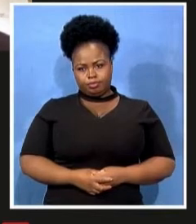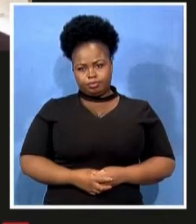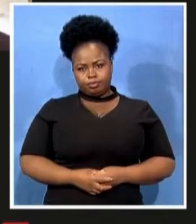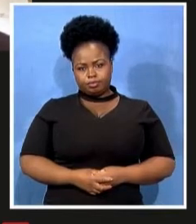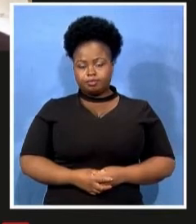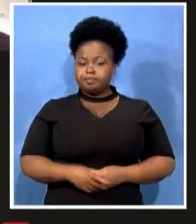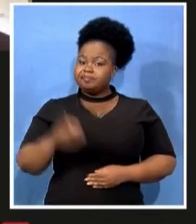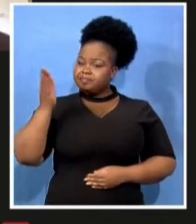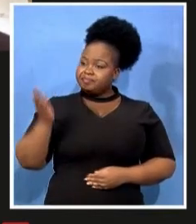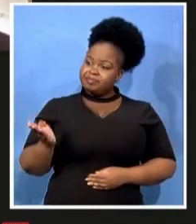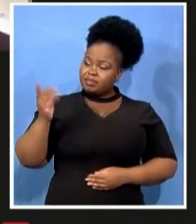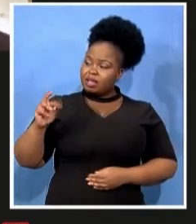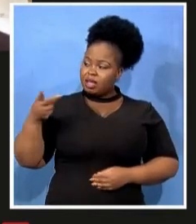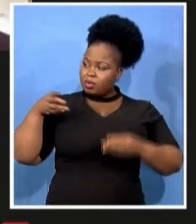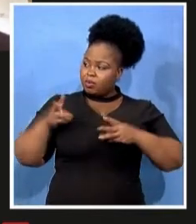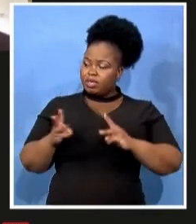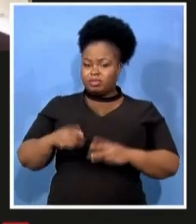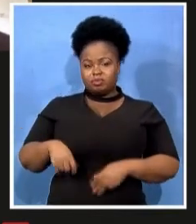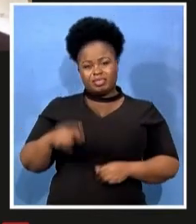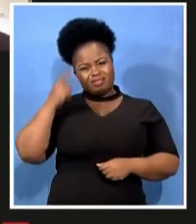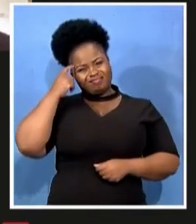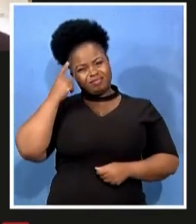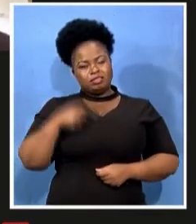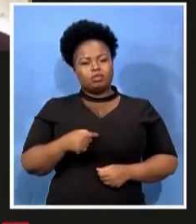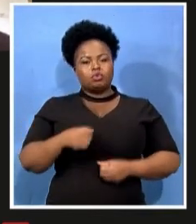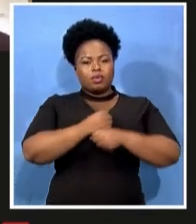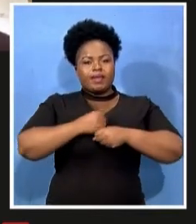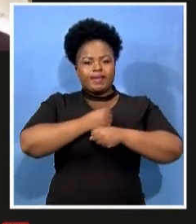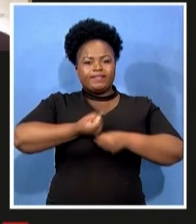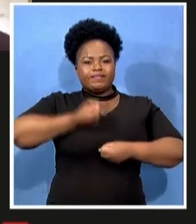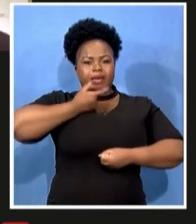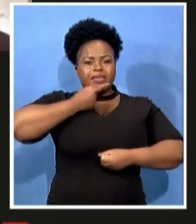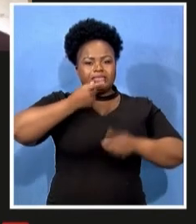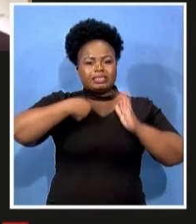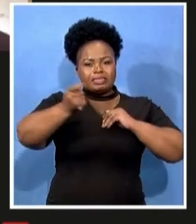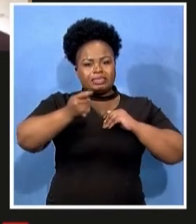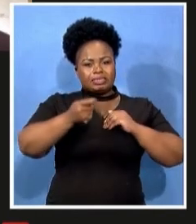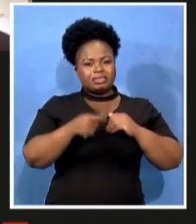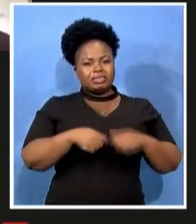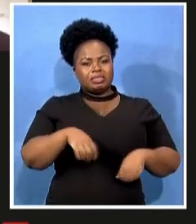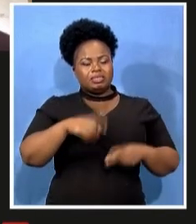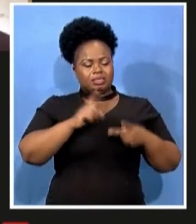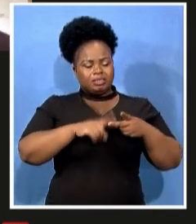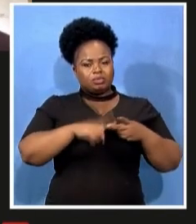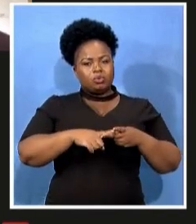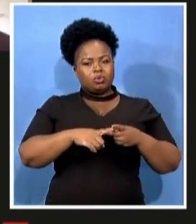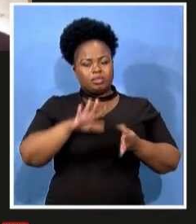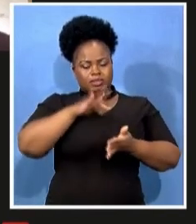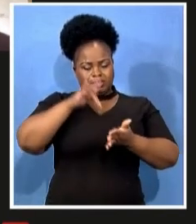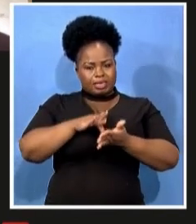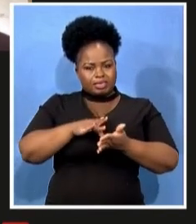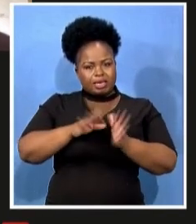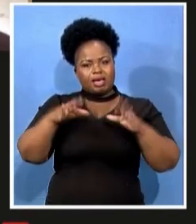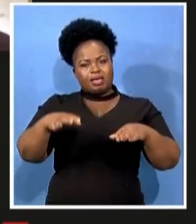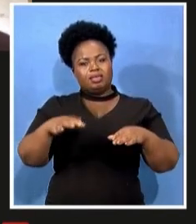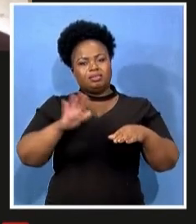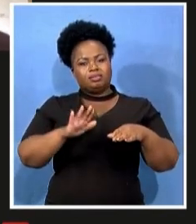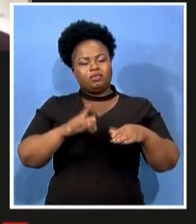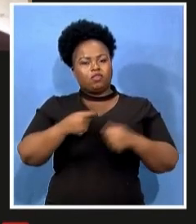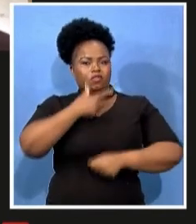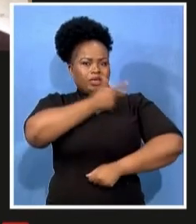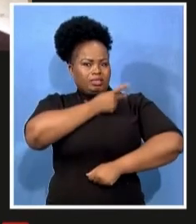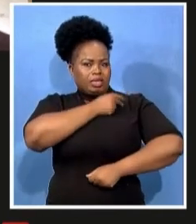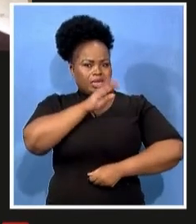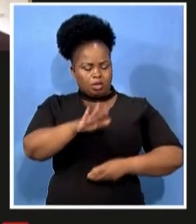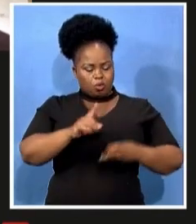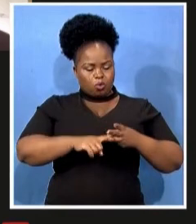are pharmacies, mass vaccination centers, and then community halls, churches, and so on. So